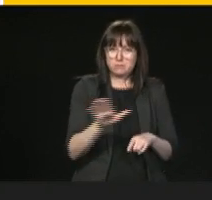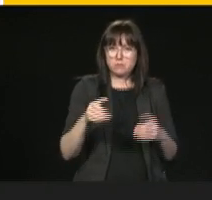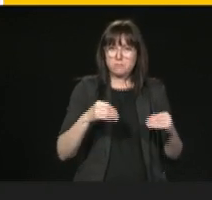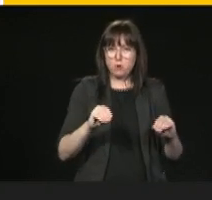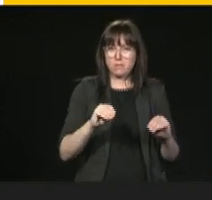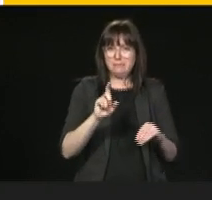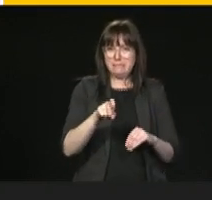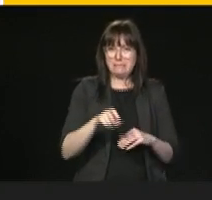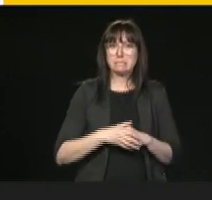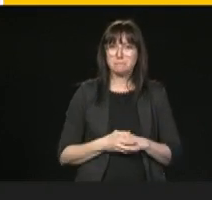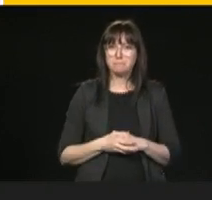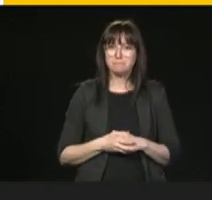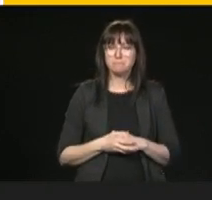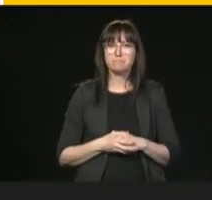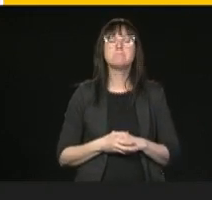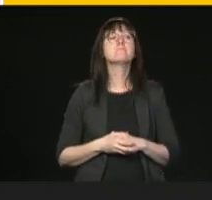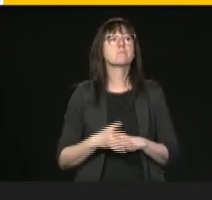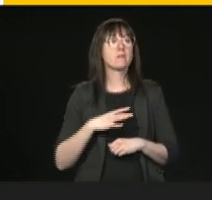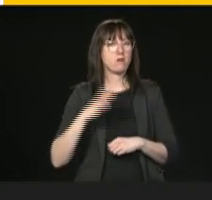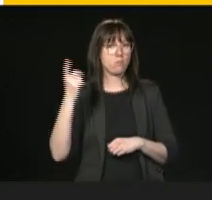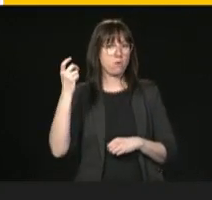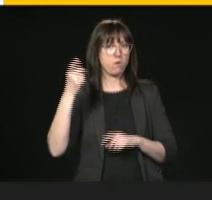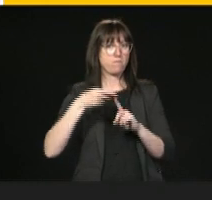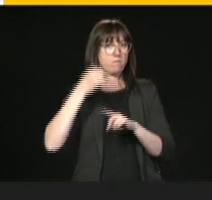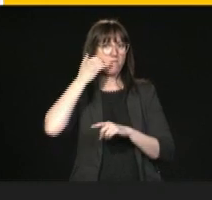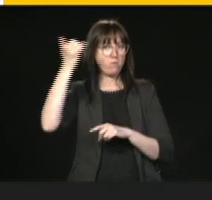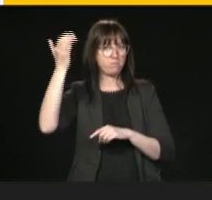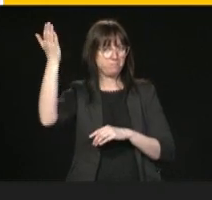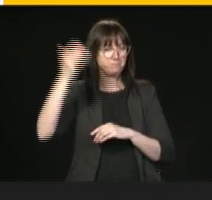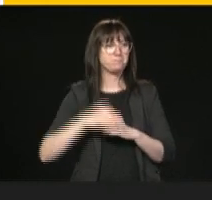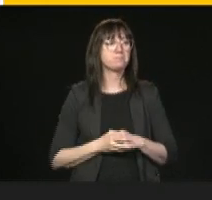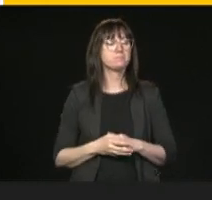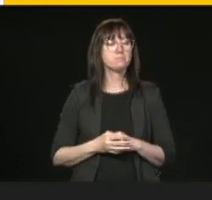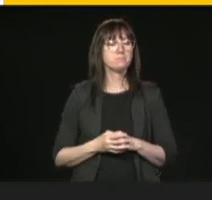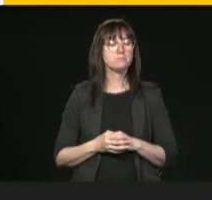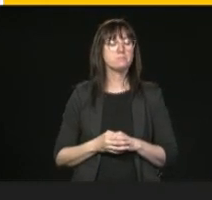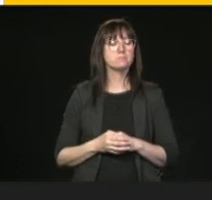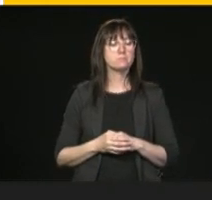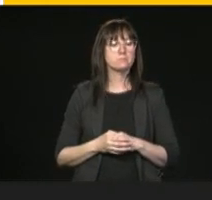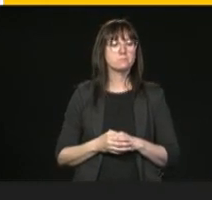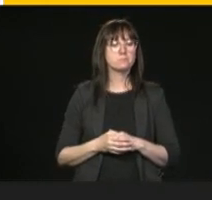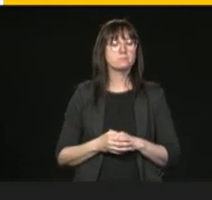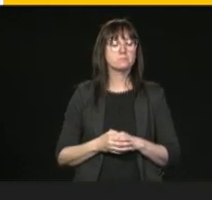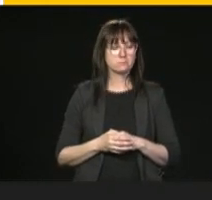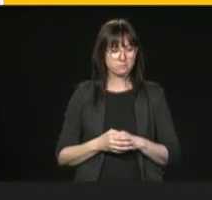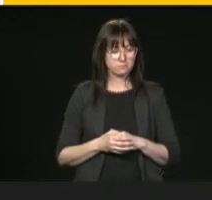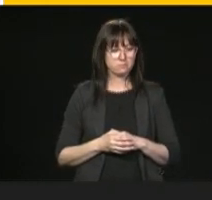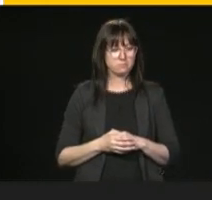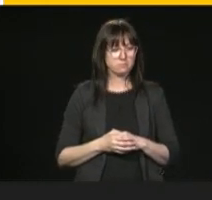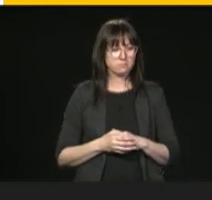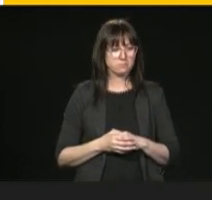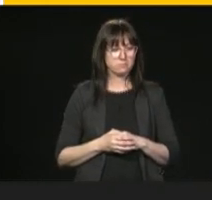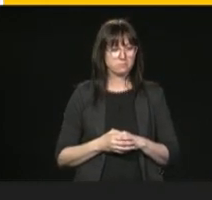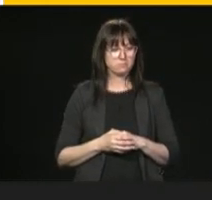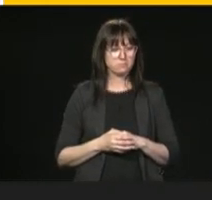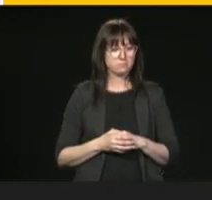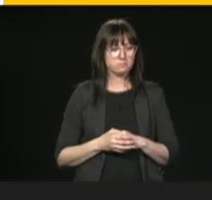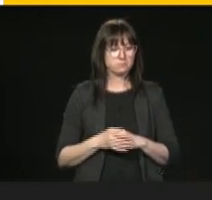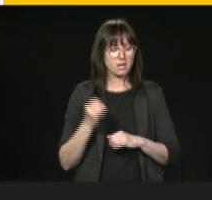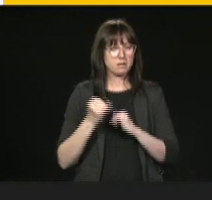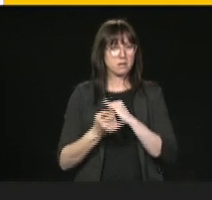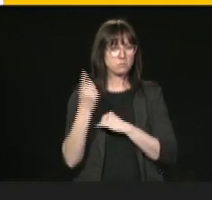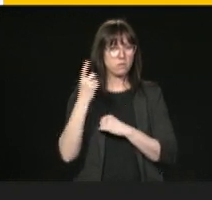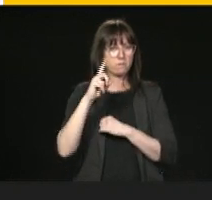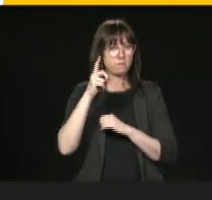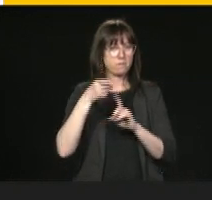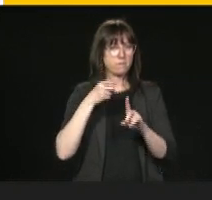question. Thank you. Merci. Our last question is from Micheline Laflamme